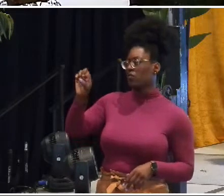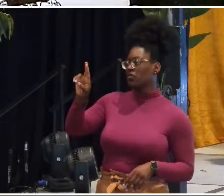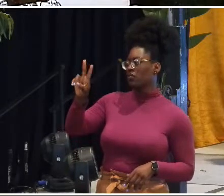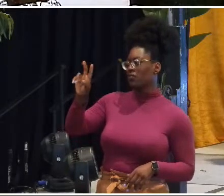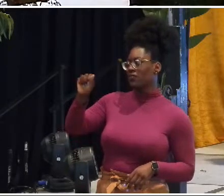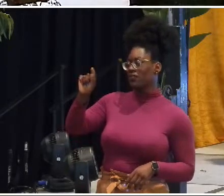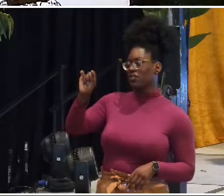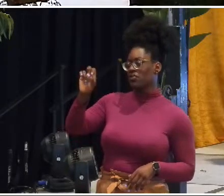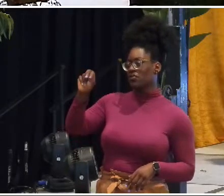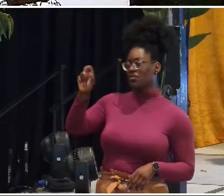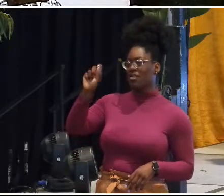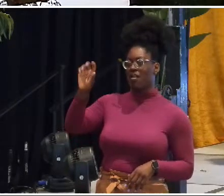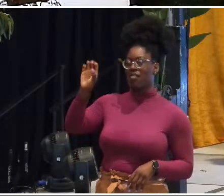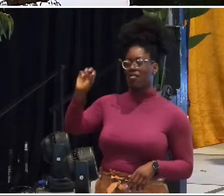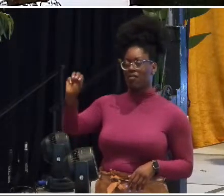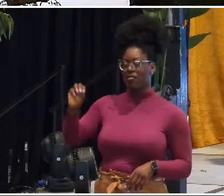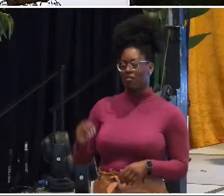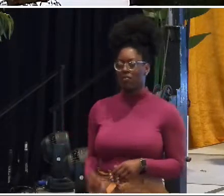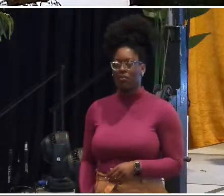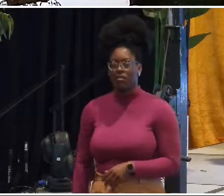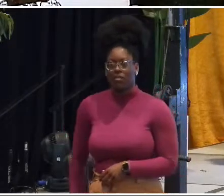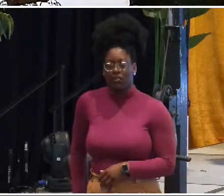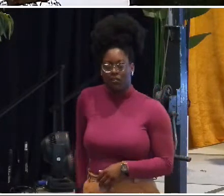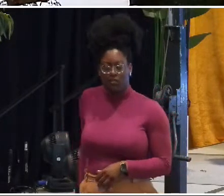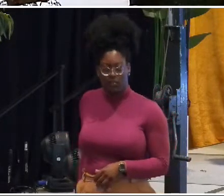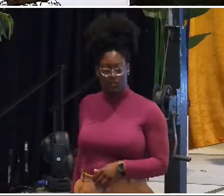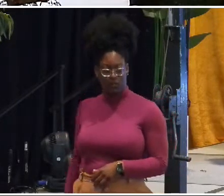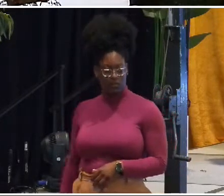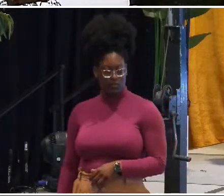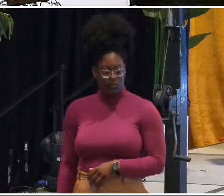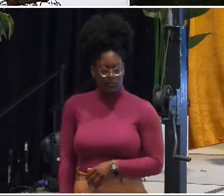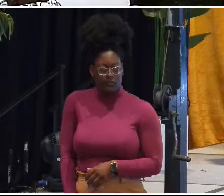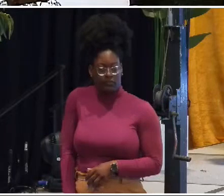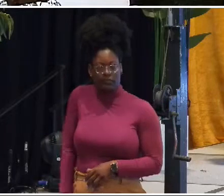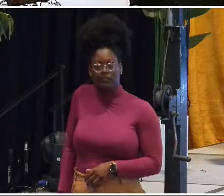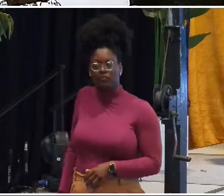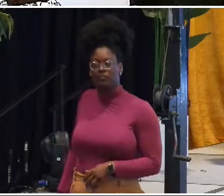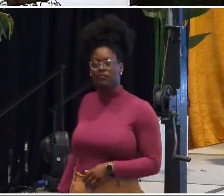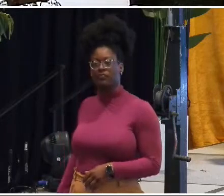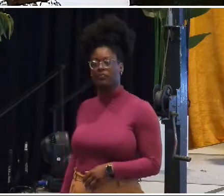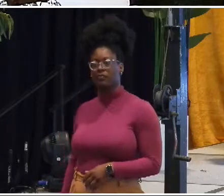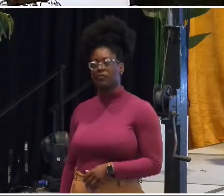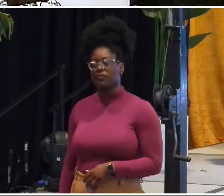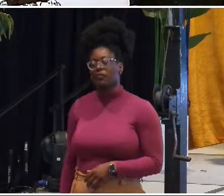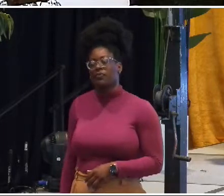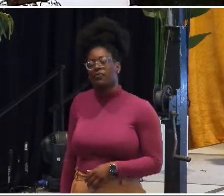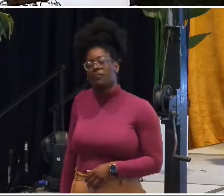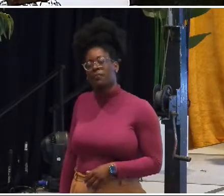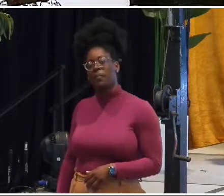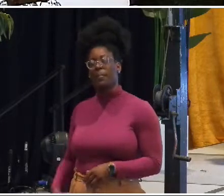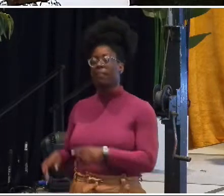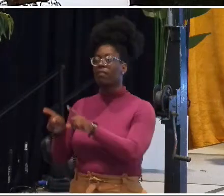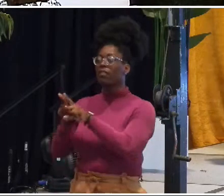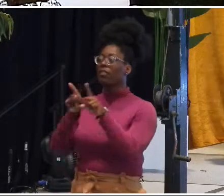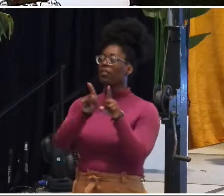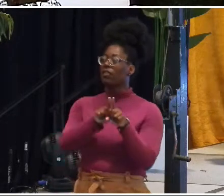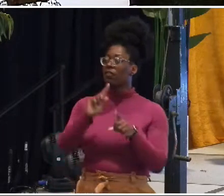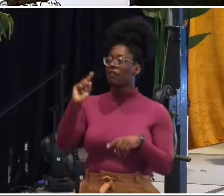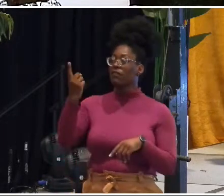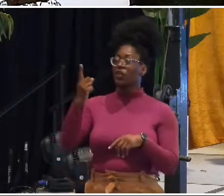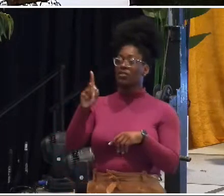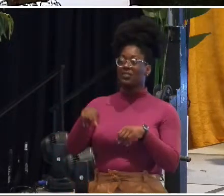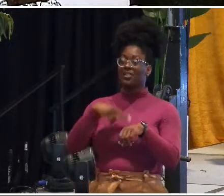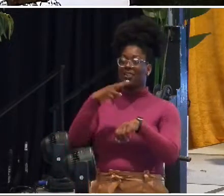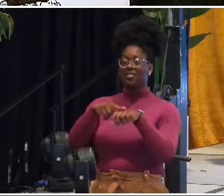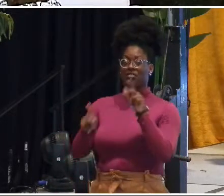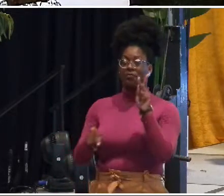And also, I would encourage all of us in here to get familiar with the First Nations people of our own particular territories that we